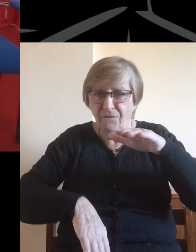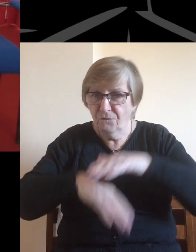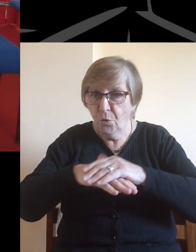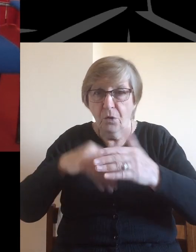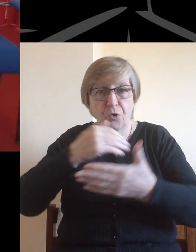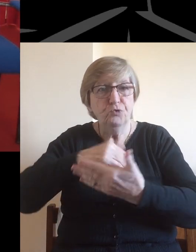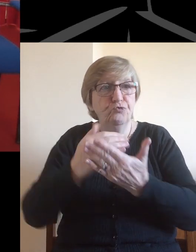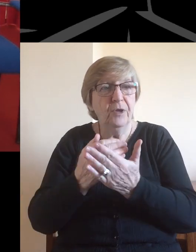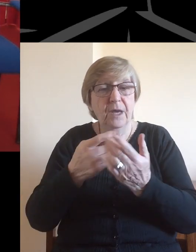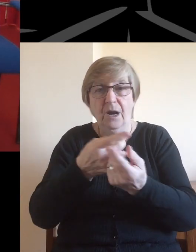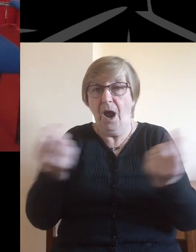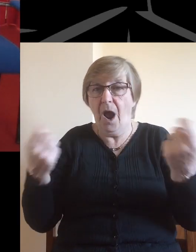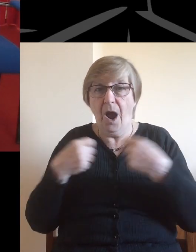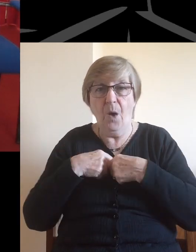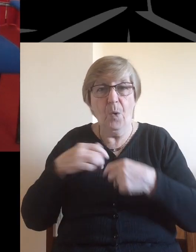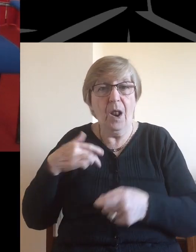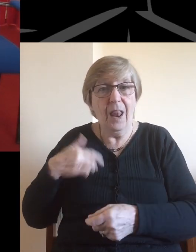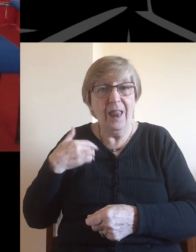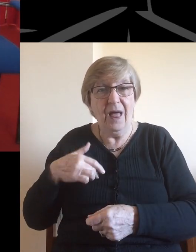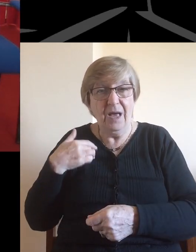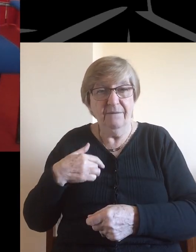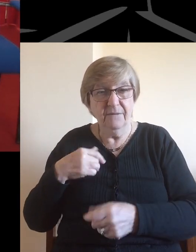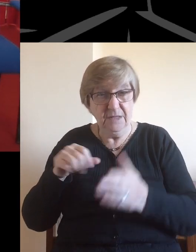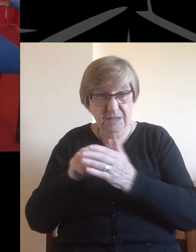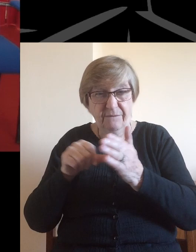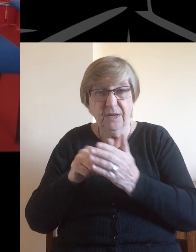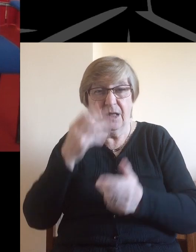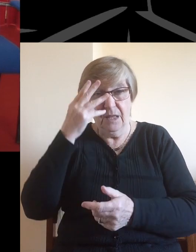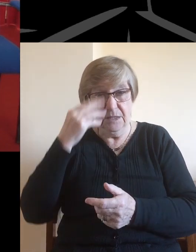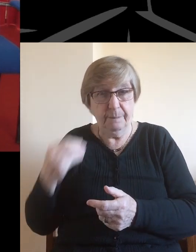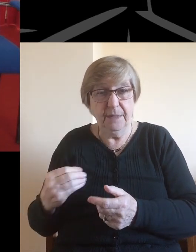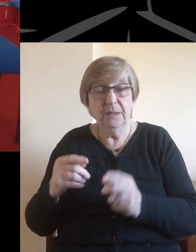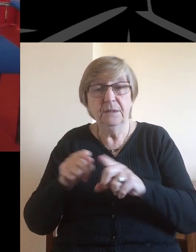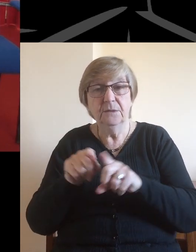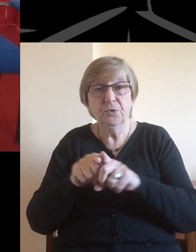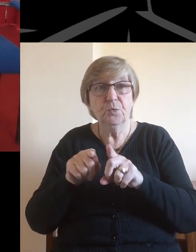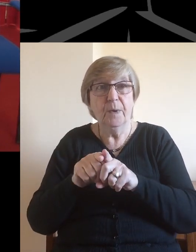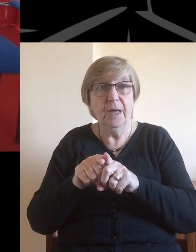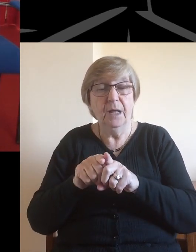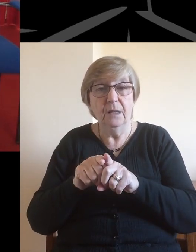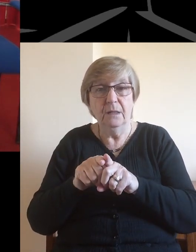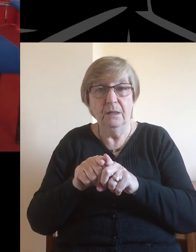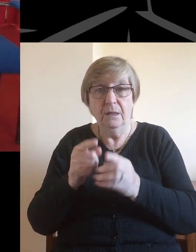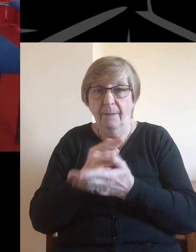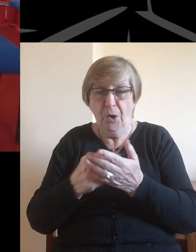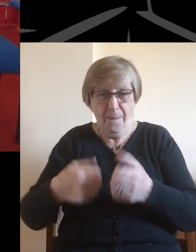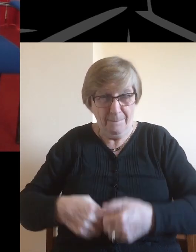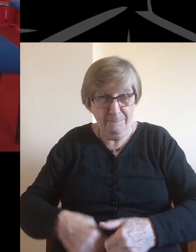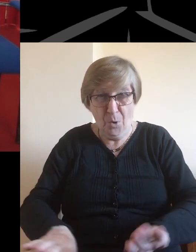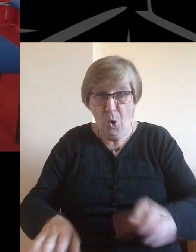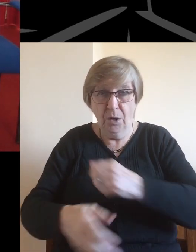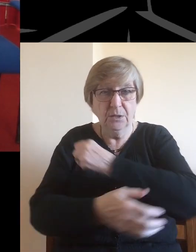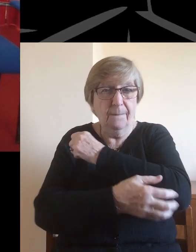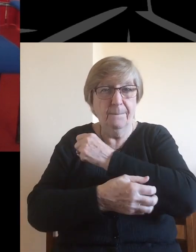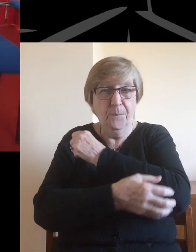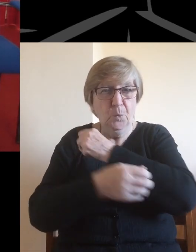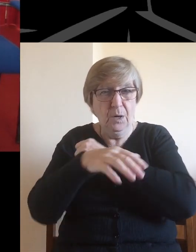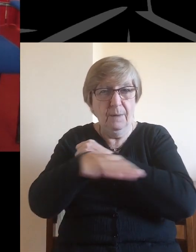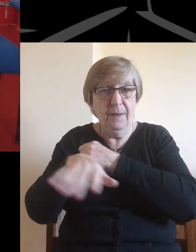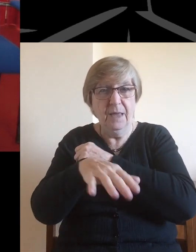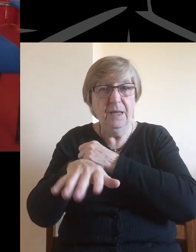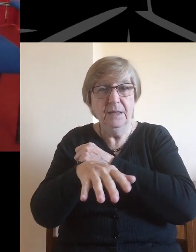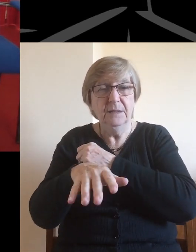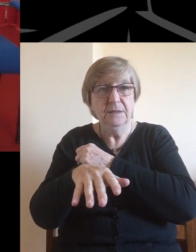sharing of our experiences, and even tough experiences at that. The experience of being born in the poverty of a